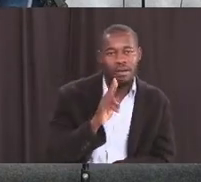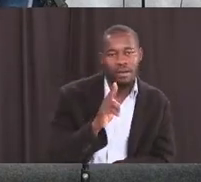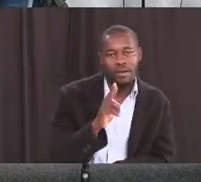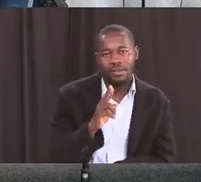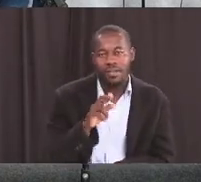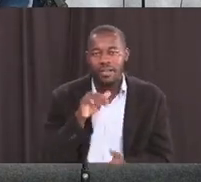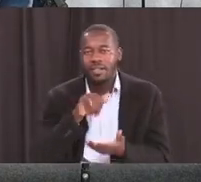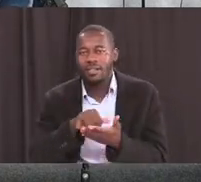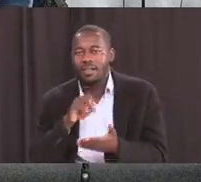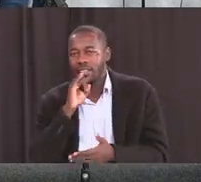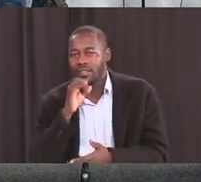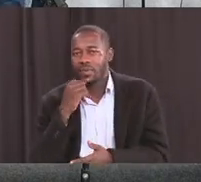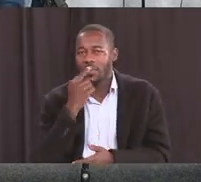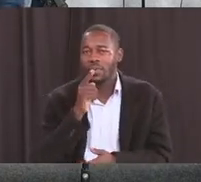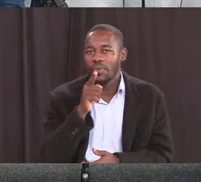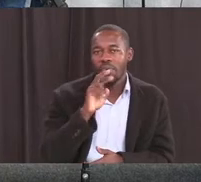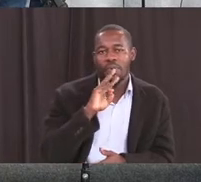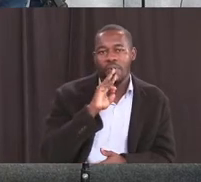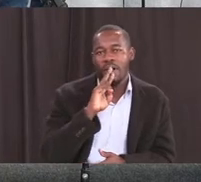are.